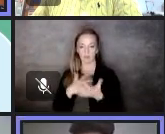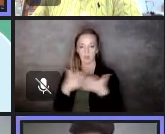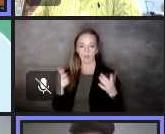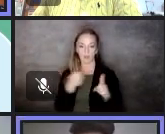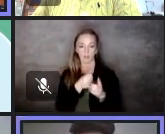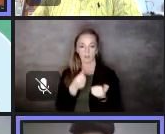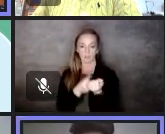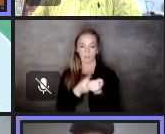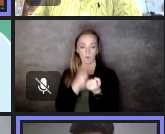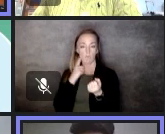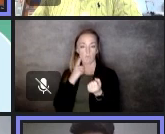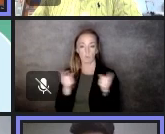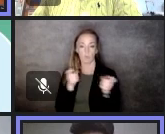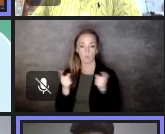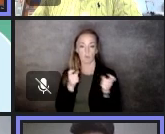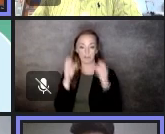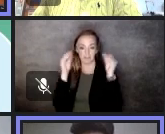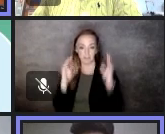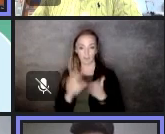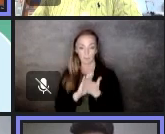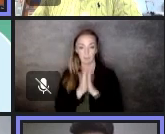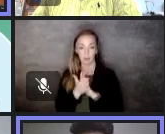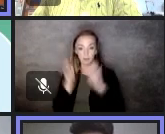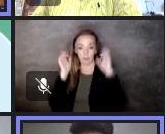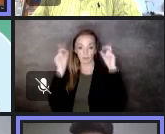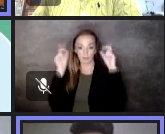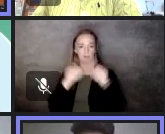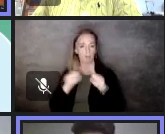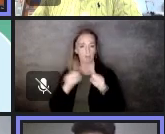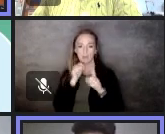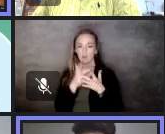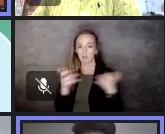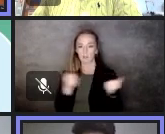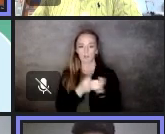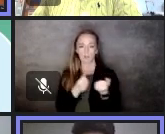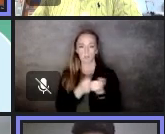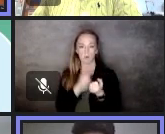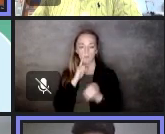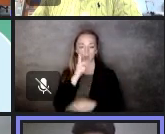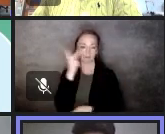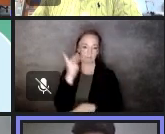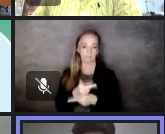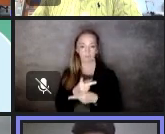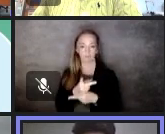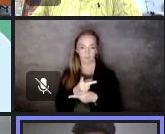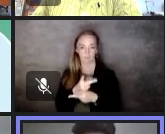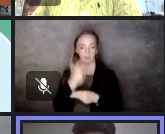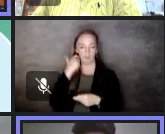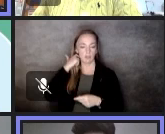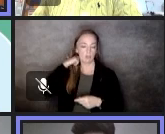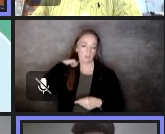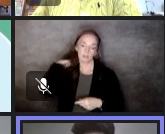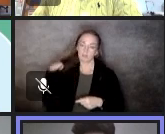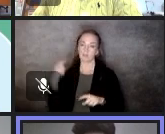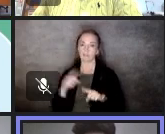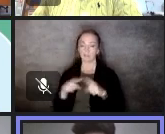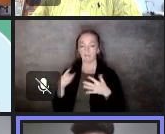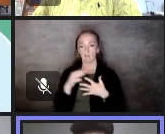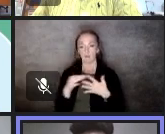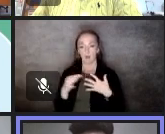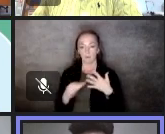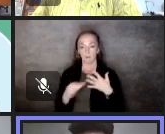teachers into education, but there's not a lot of support in retaining. With the different options of people can